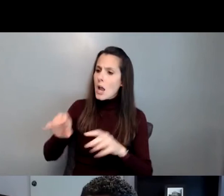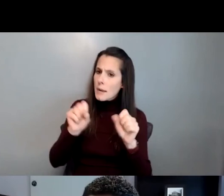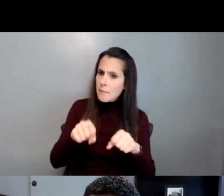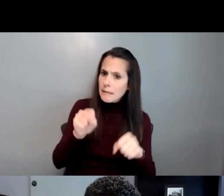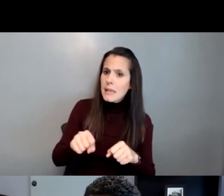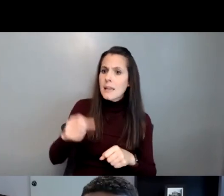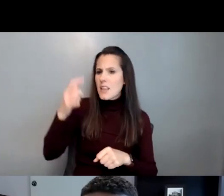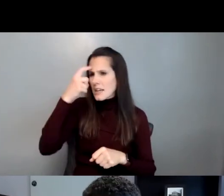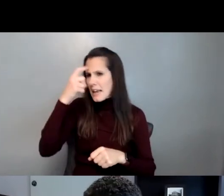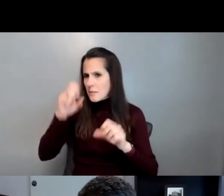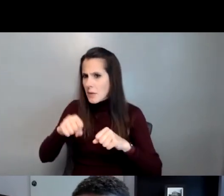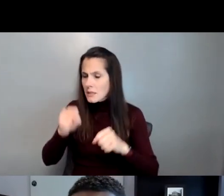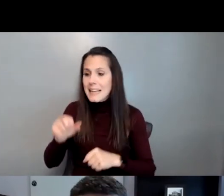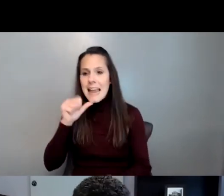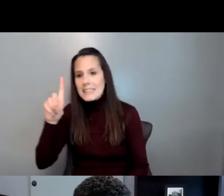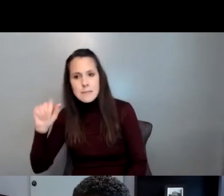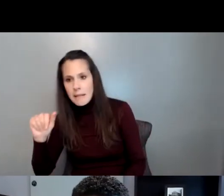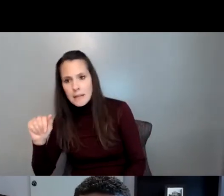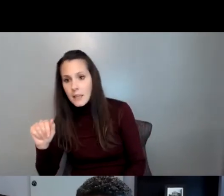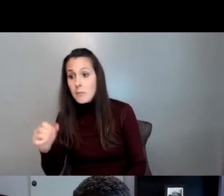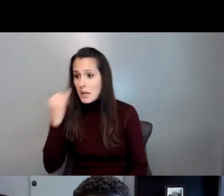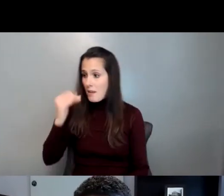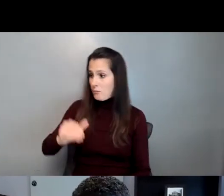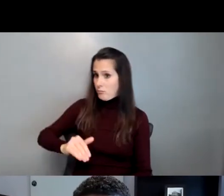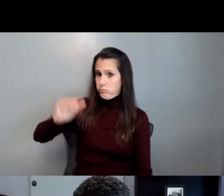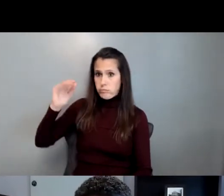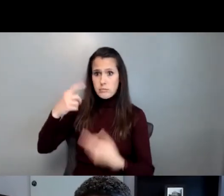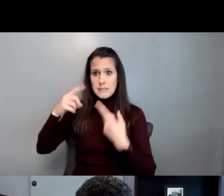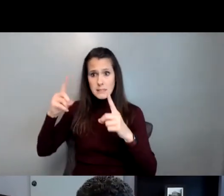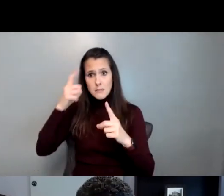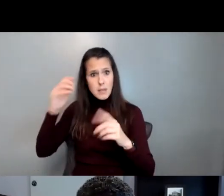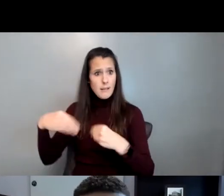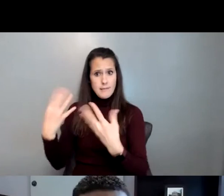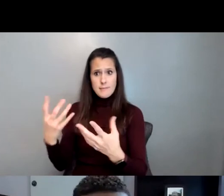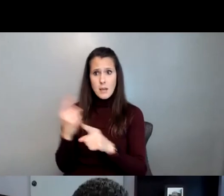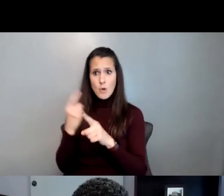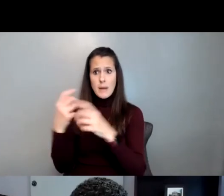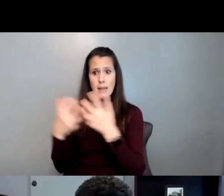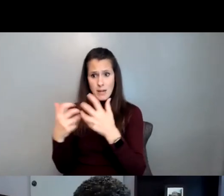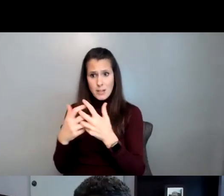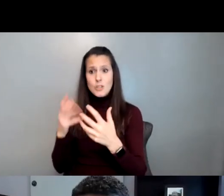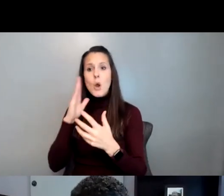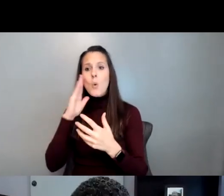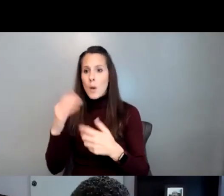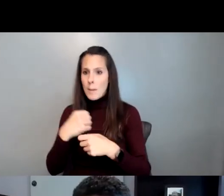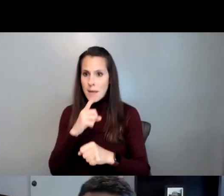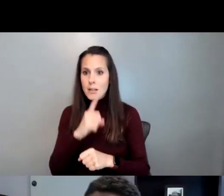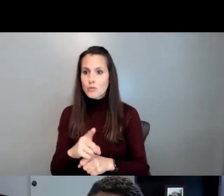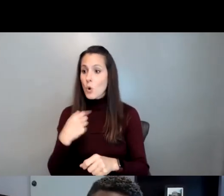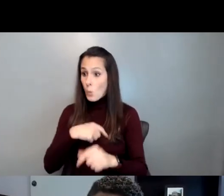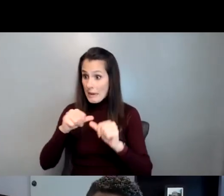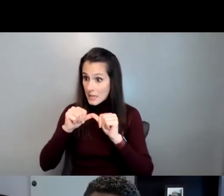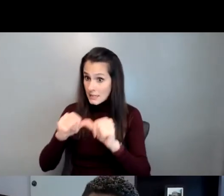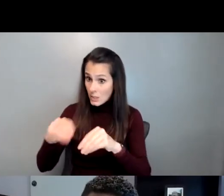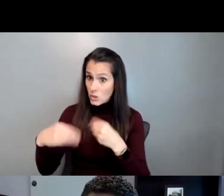disability. But if they've been successful at that point because they were given appropriate accommodations, then we will make sure that we are then continuing to provide